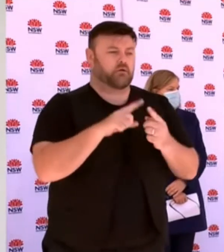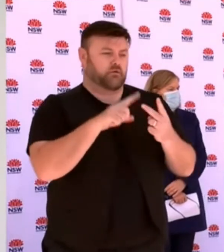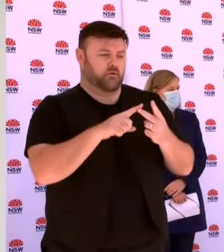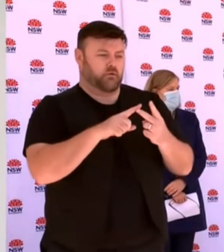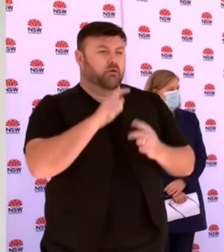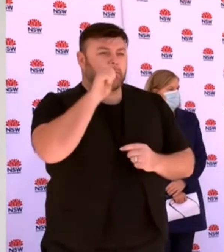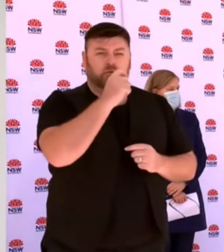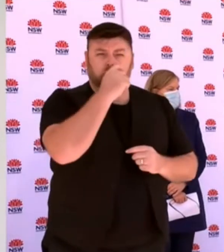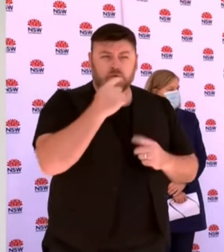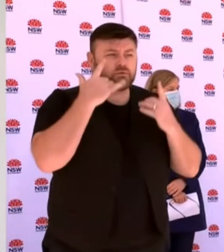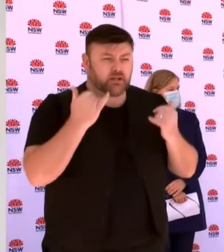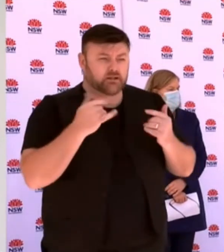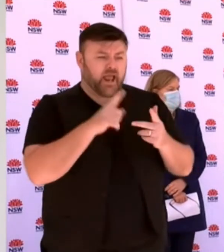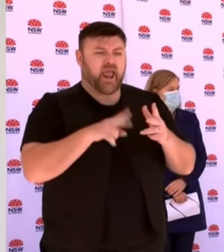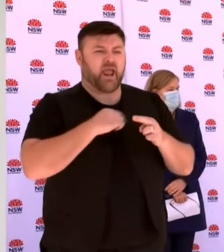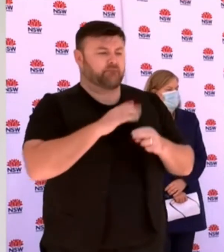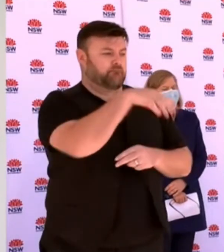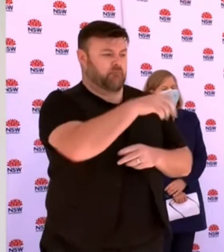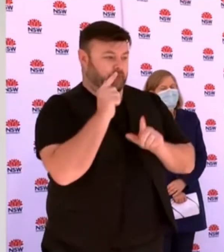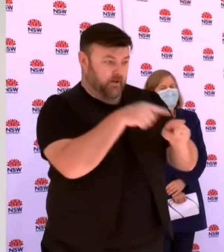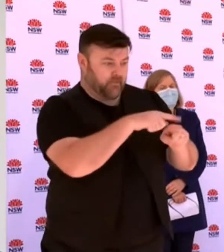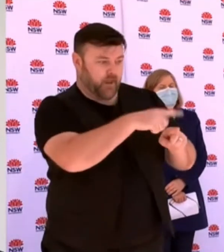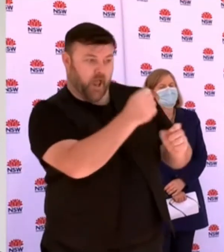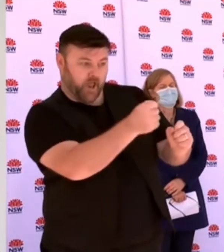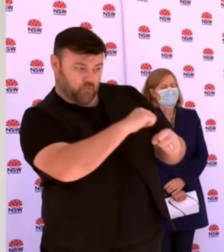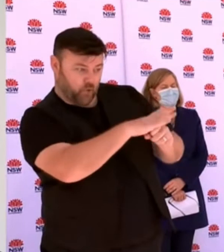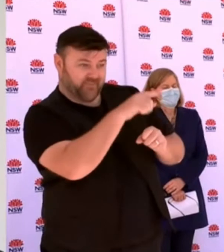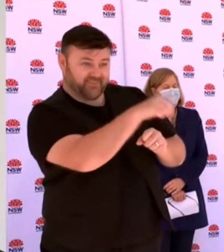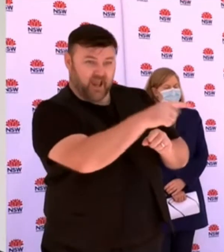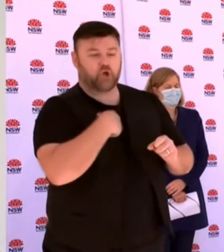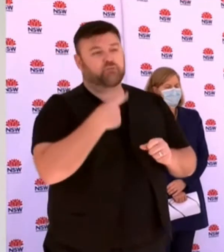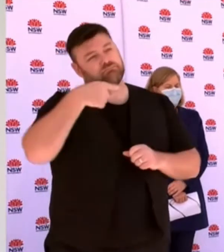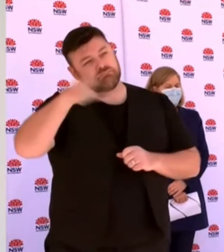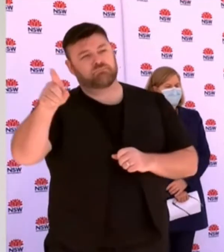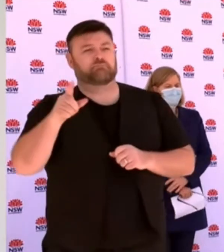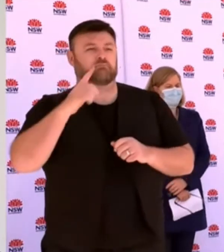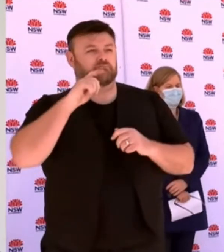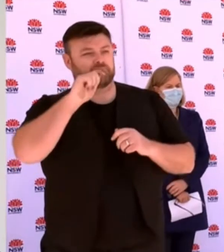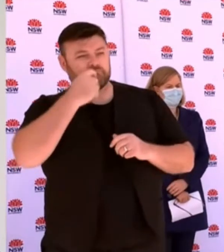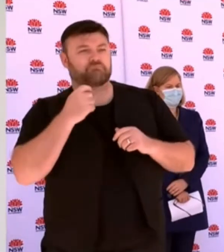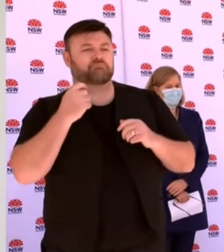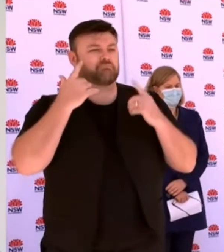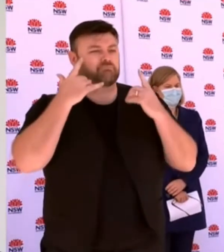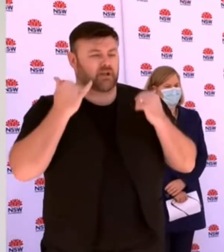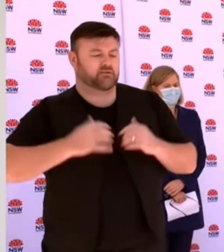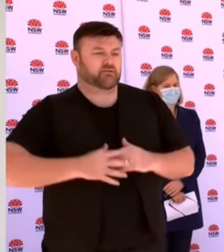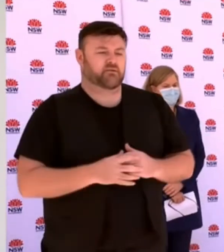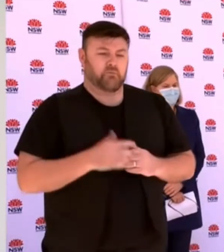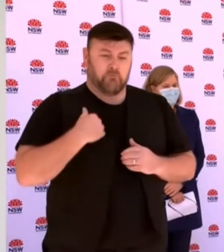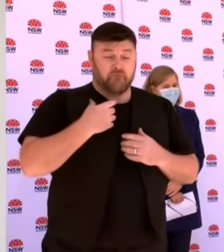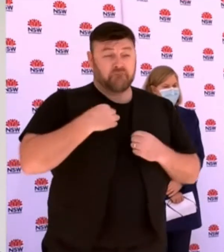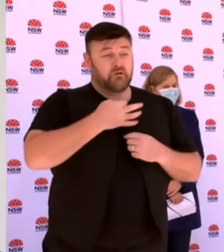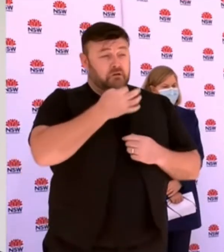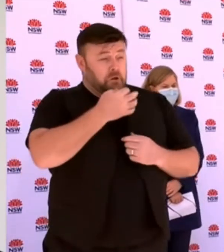getting tested if you've been at a venue of concern or if you have symptoms, any cold or flu-like symptoms, and